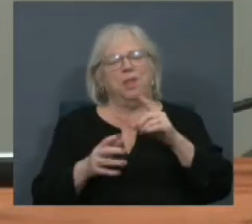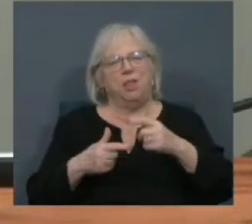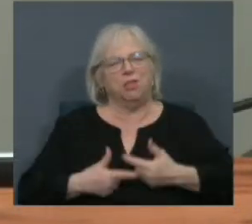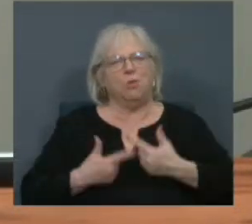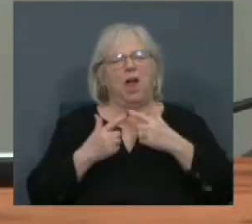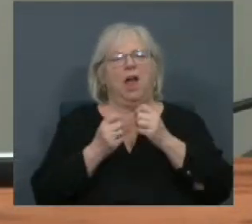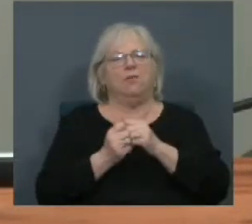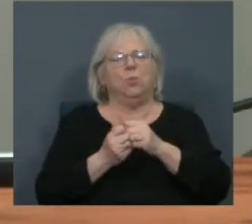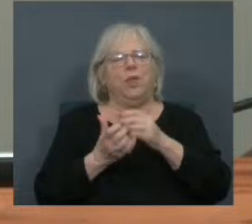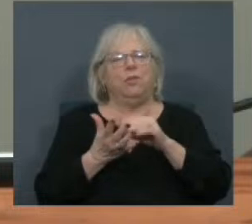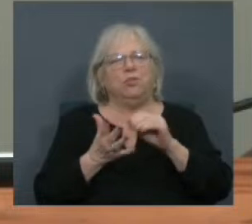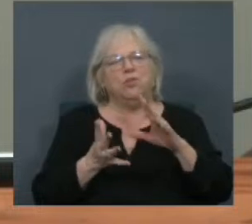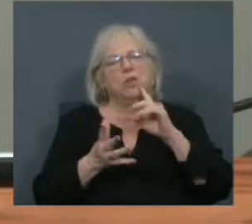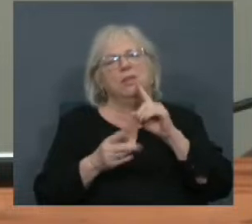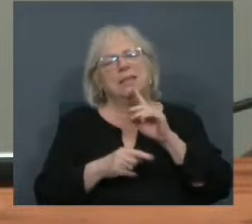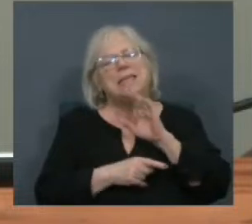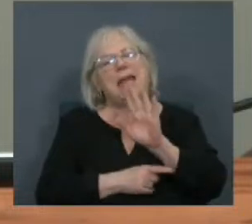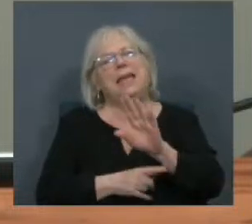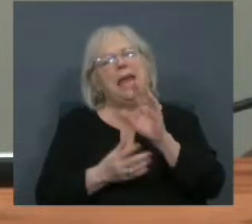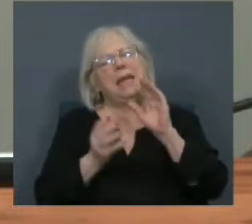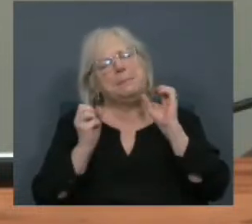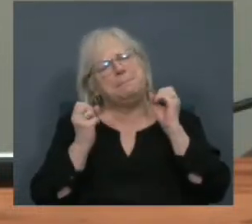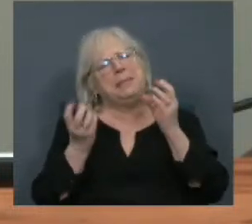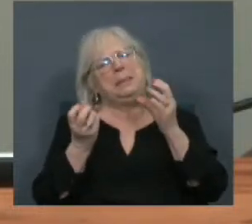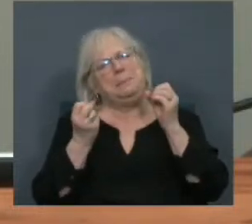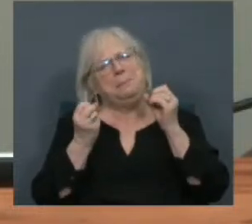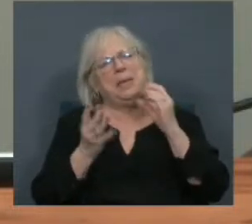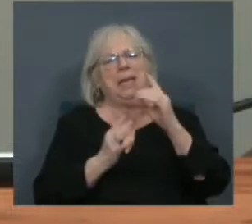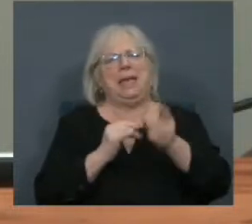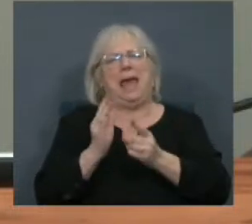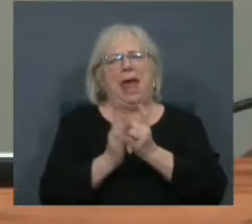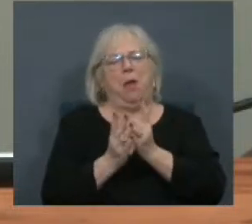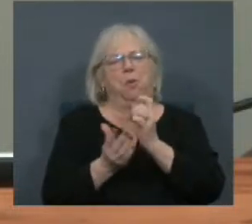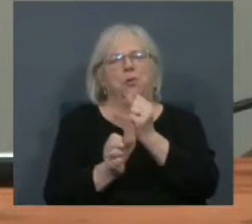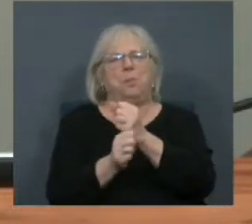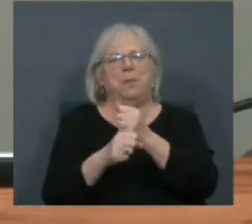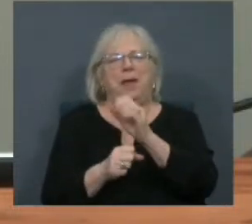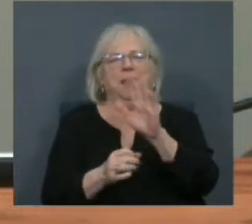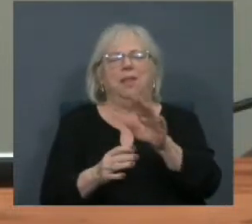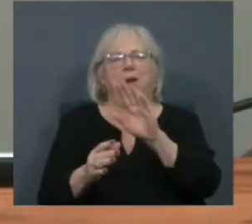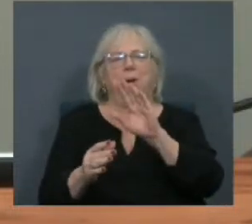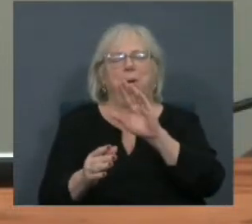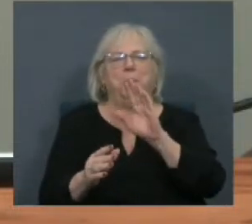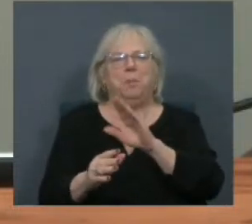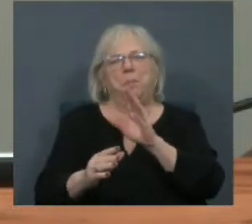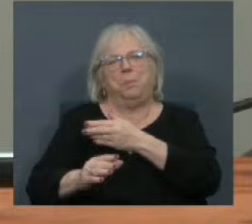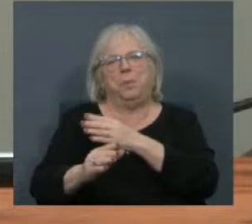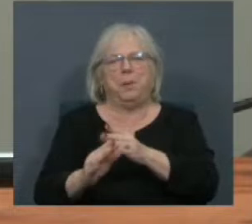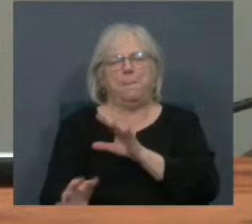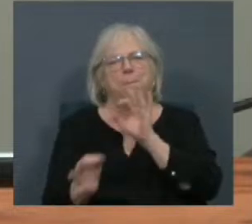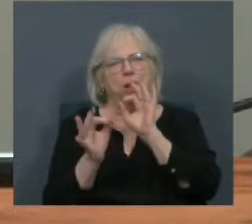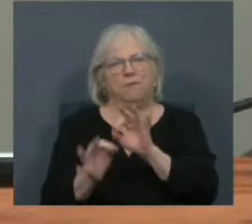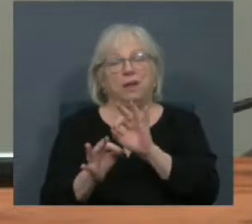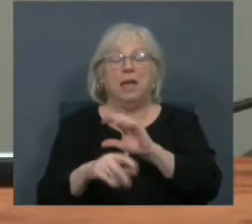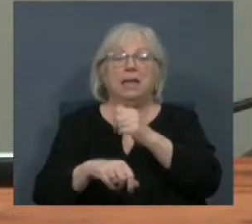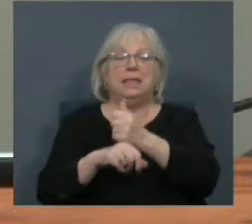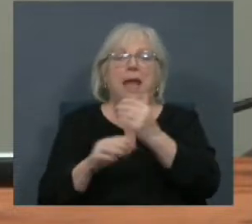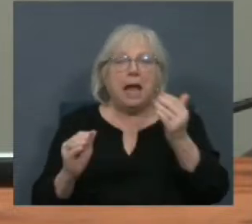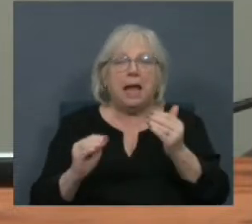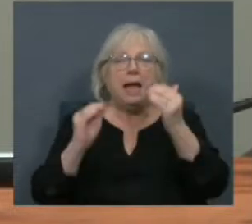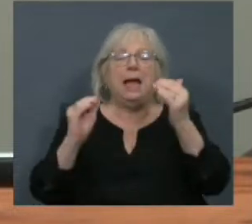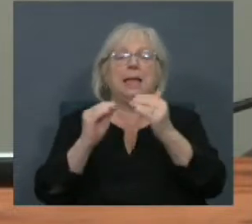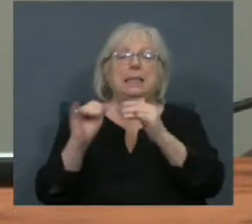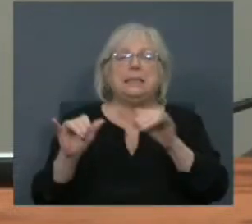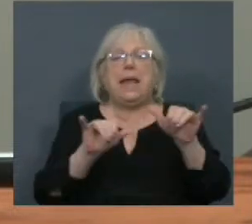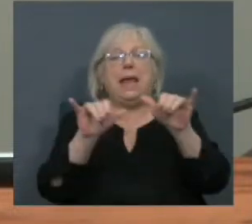countless hours of practice to perfect their performances, which have captivated audiences and set a high standard for